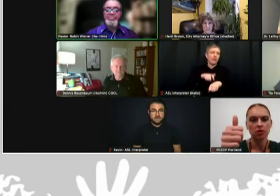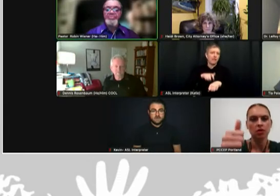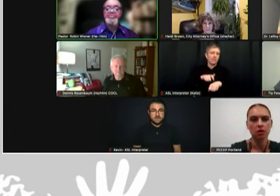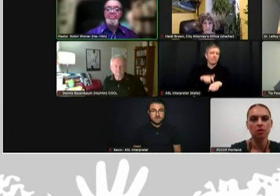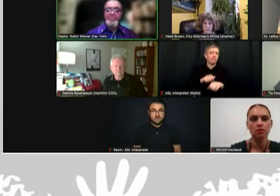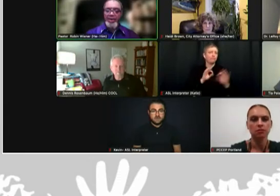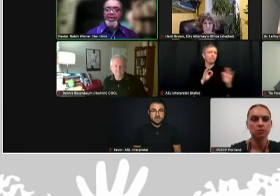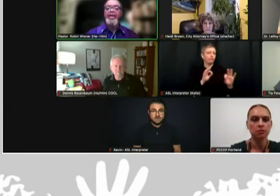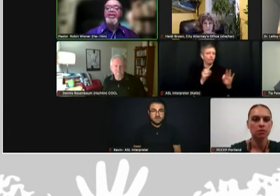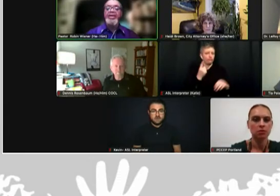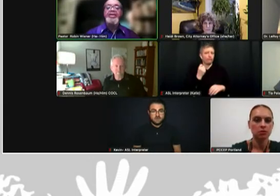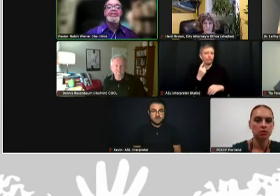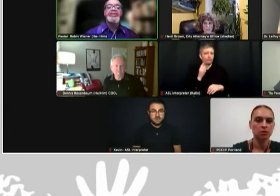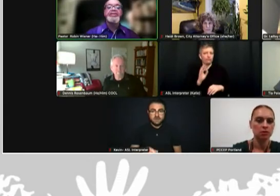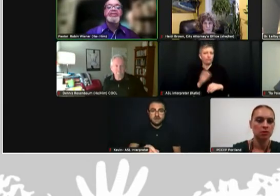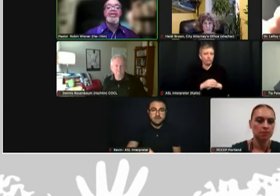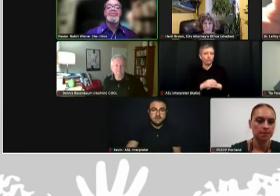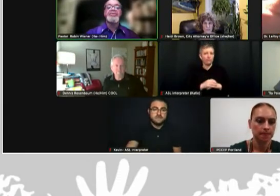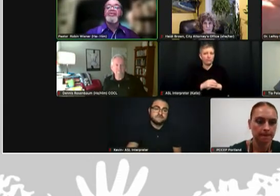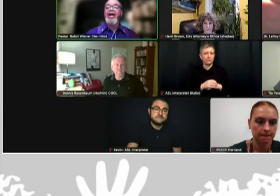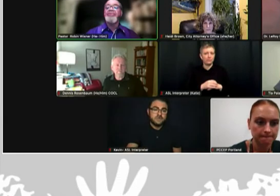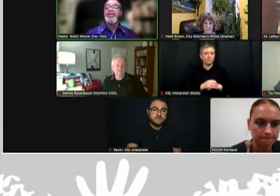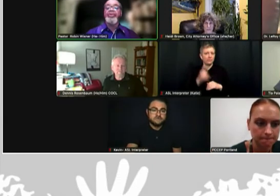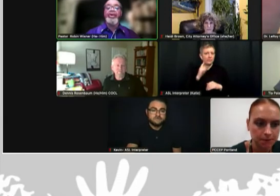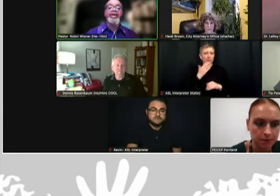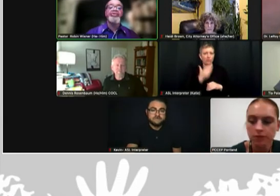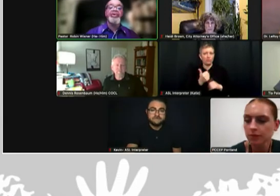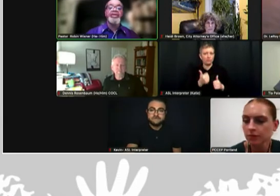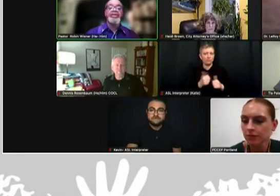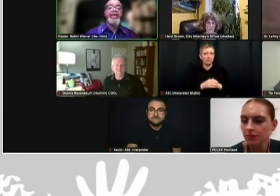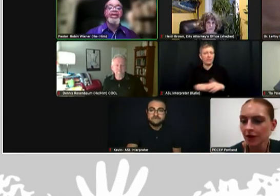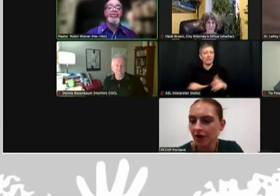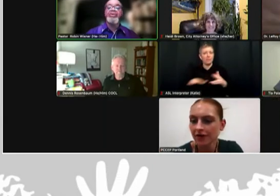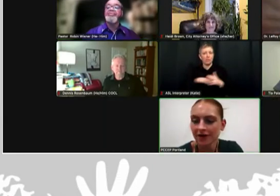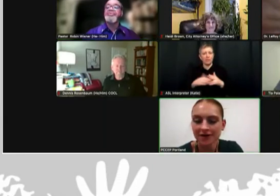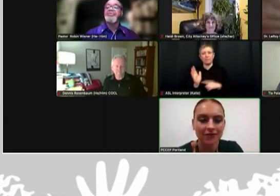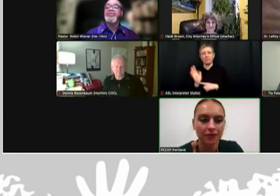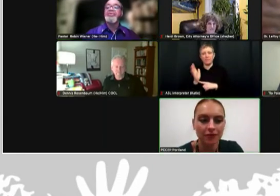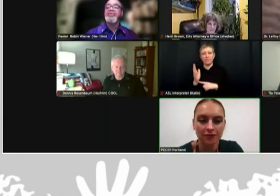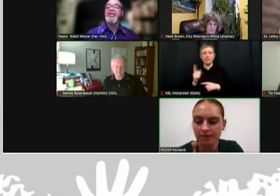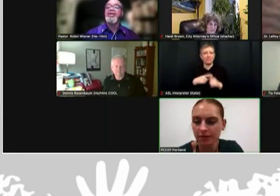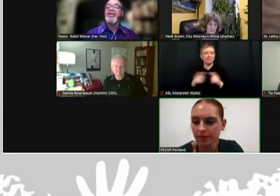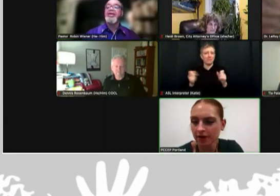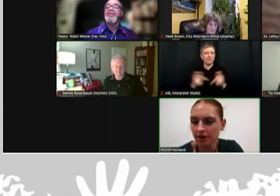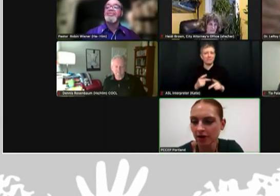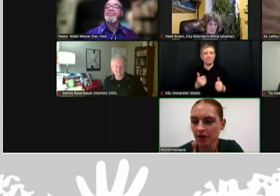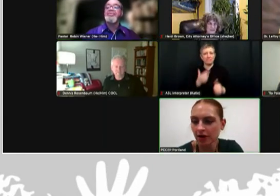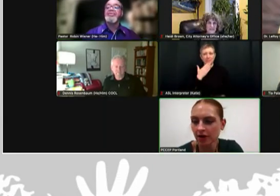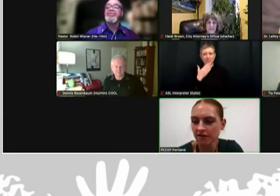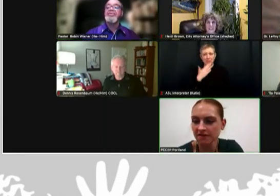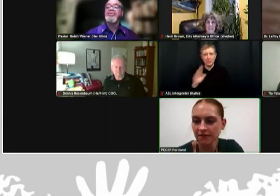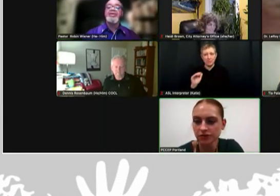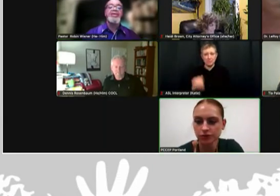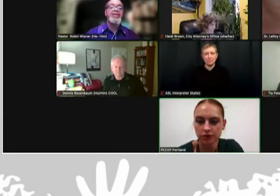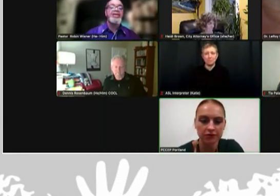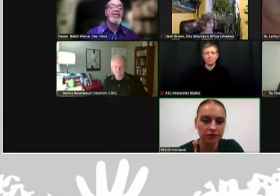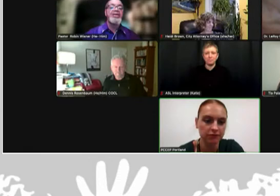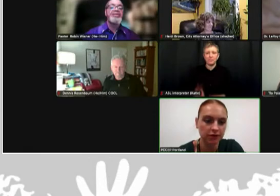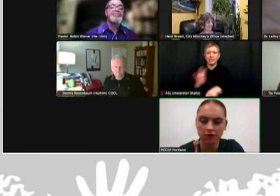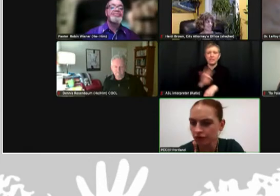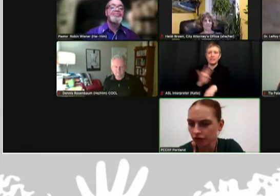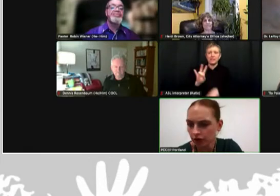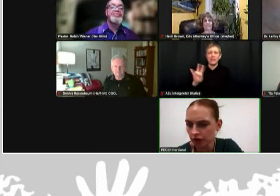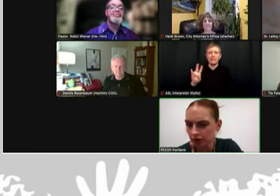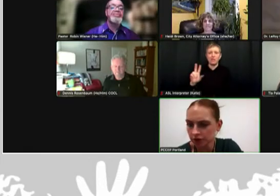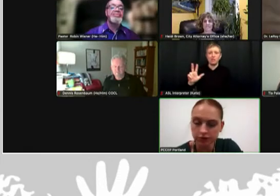next session? Yeah. Sounds good. 5-minute break, everyone. Thank you. All right. Be back here at